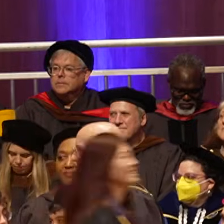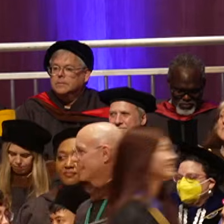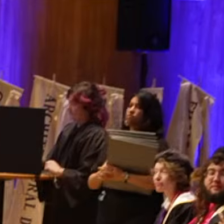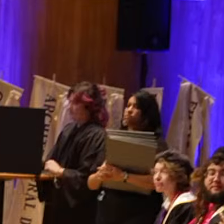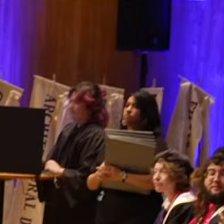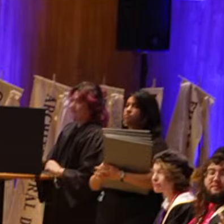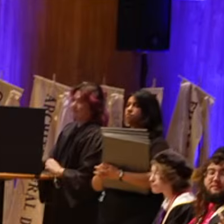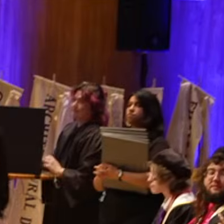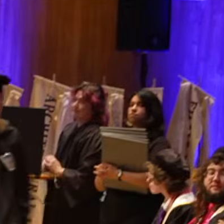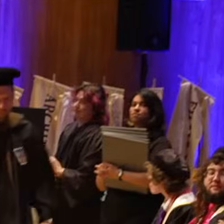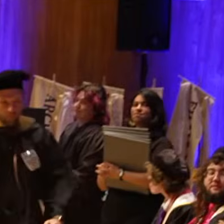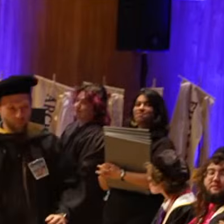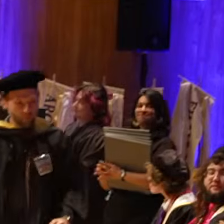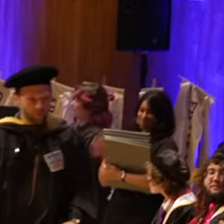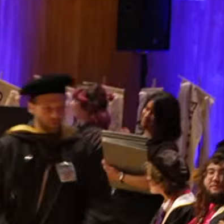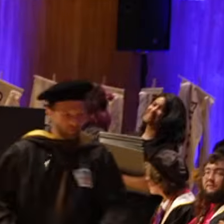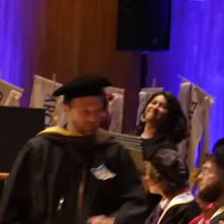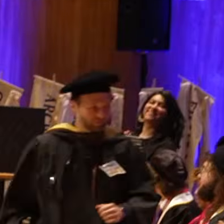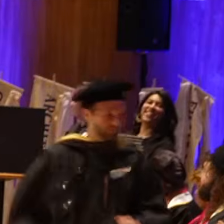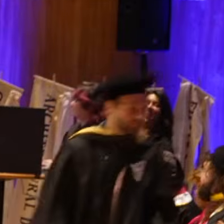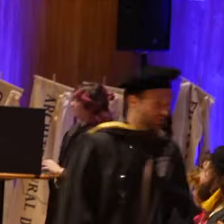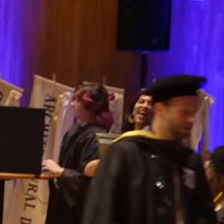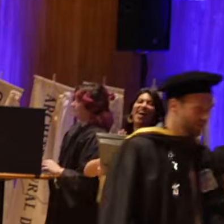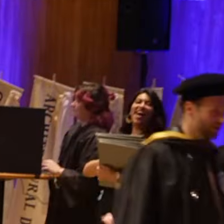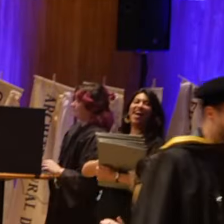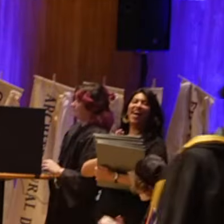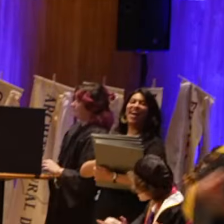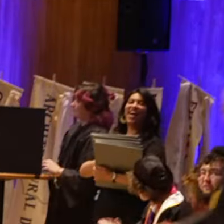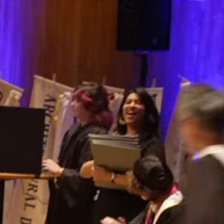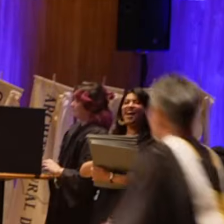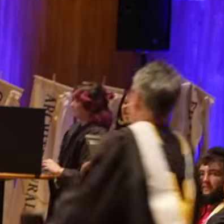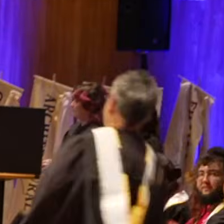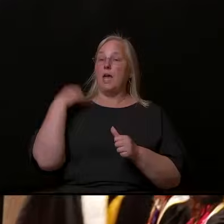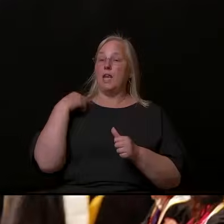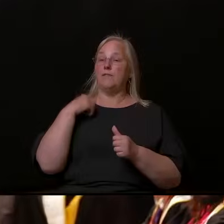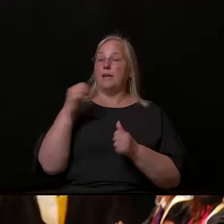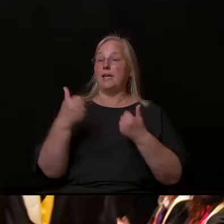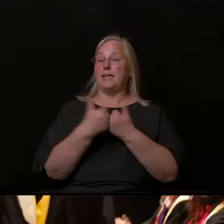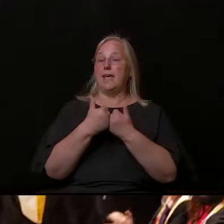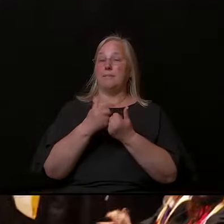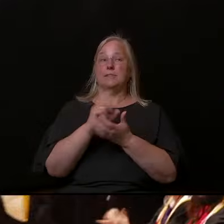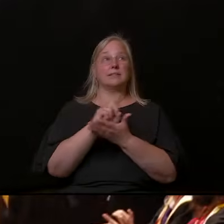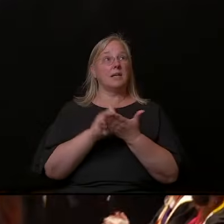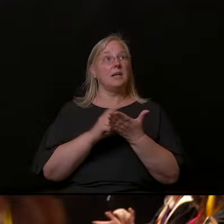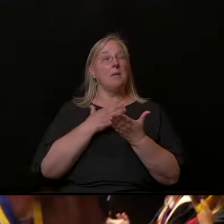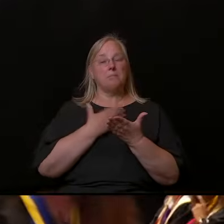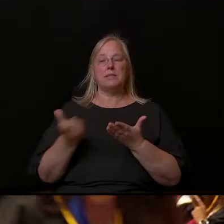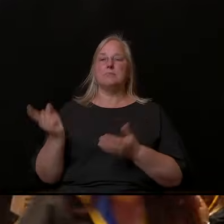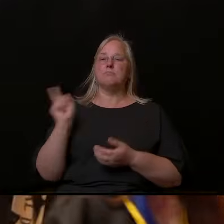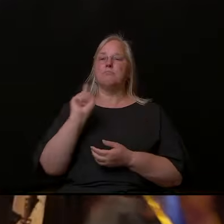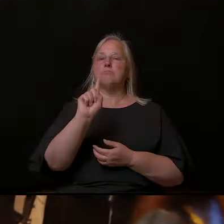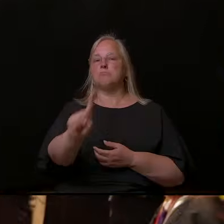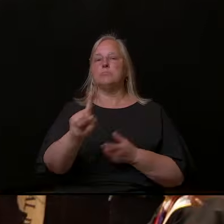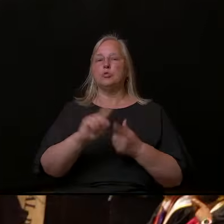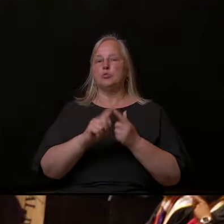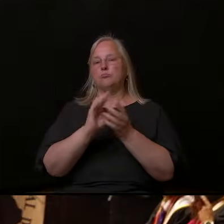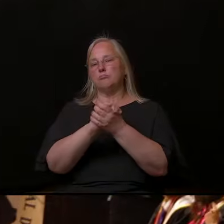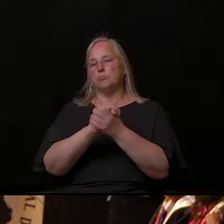Will Sam Sheffield, area head of game design, please come forward to congratulate your candidates?